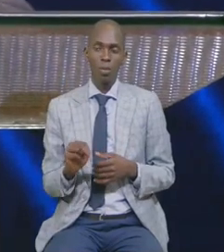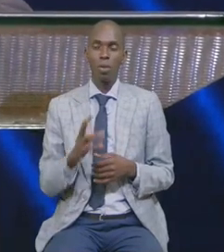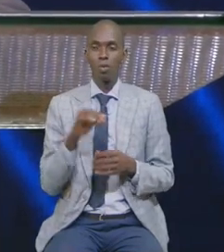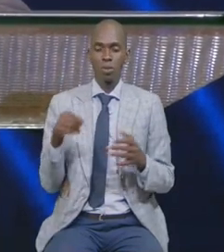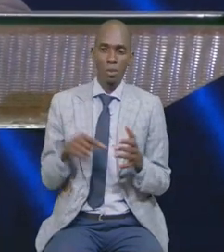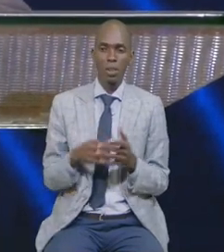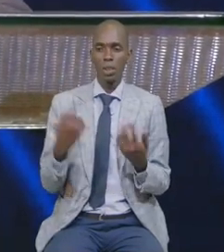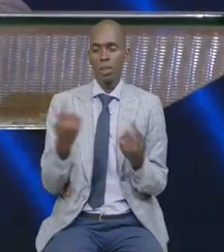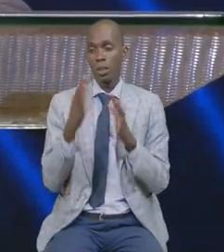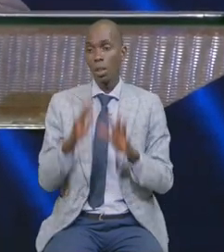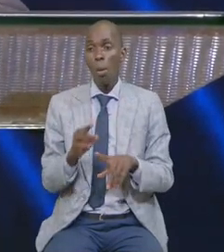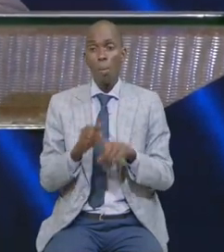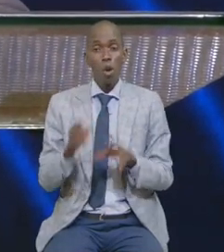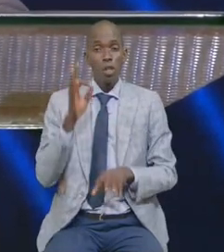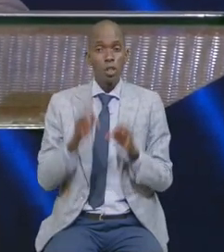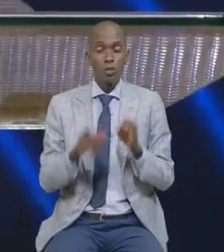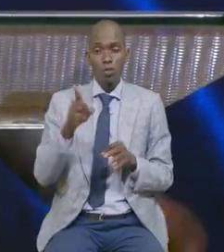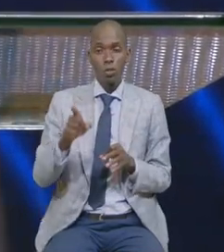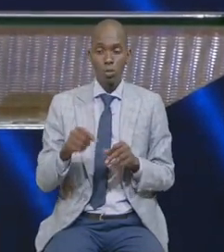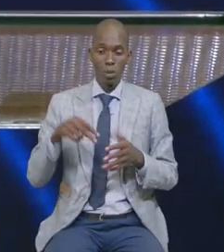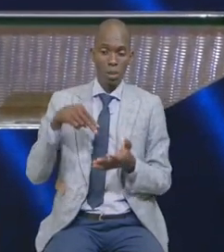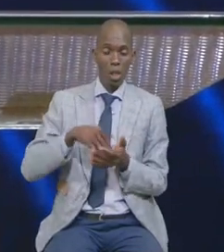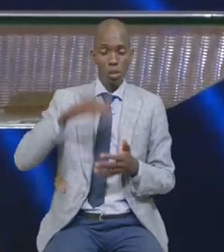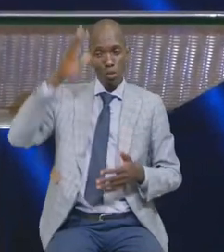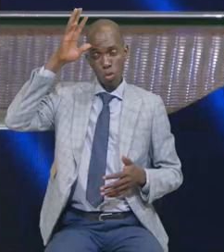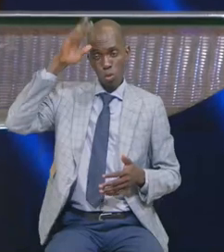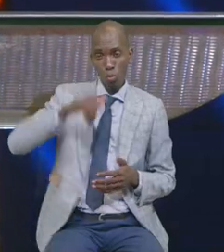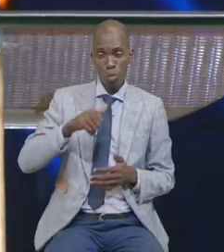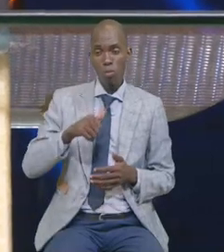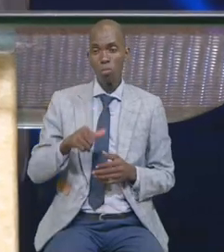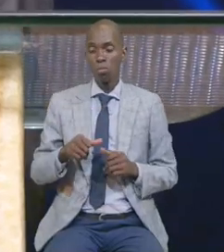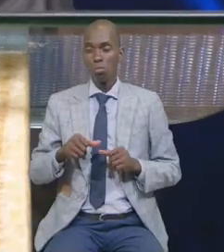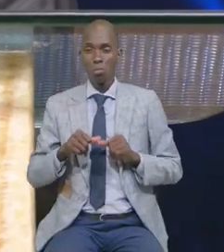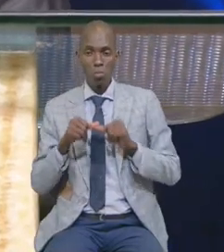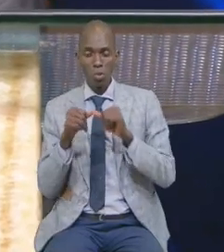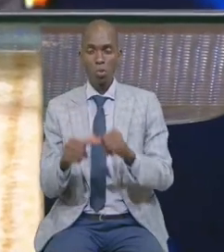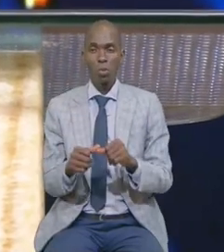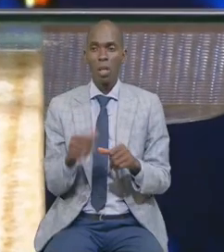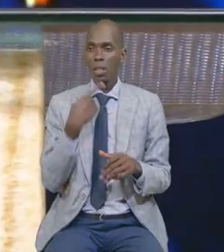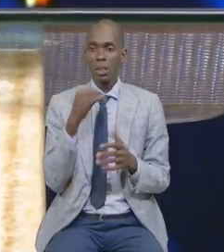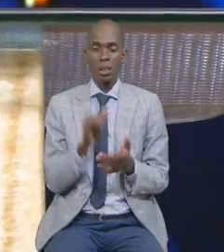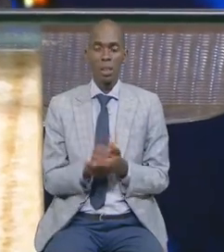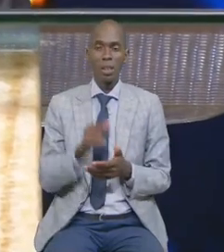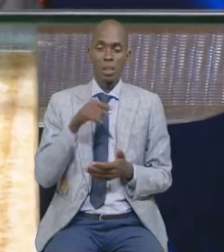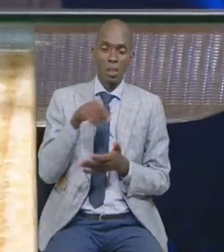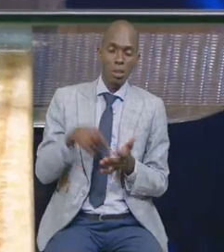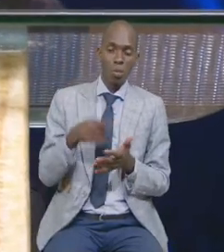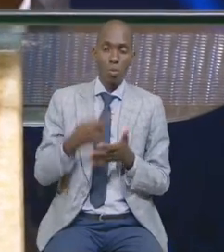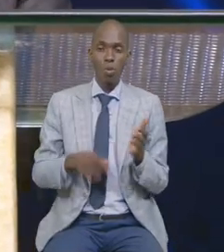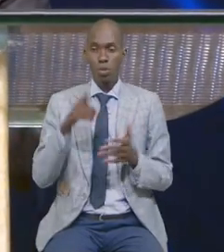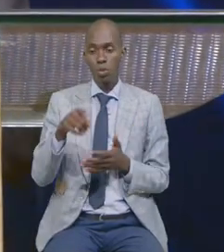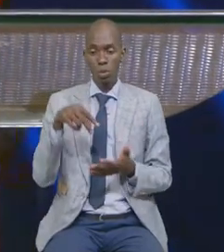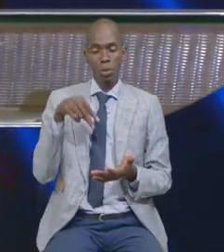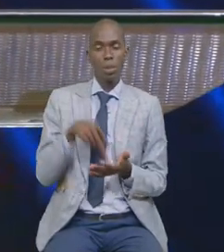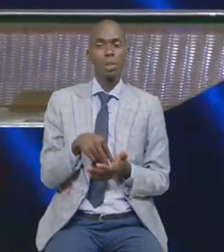rigid, if you are firm, if you say, here is where you stand, Nebuchadnezzar said, I too